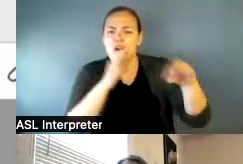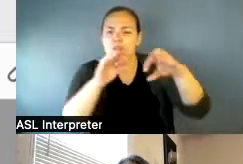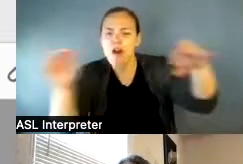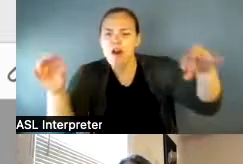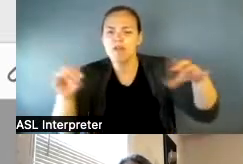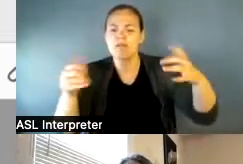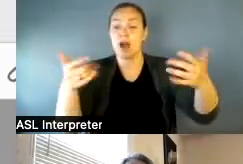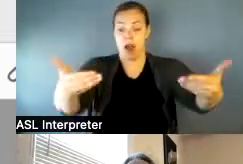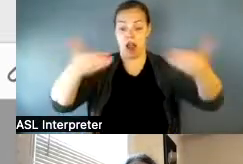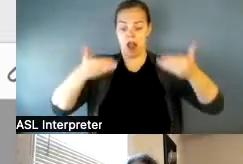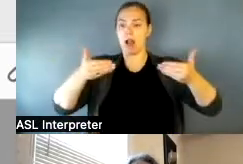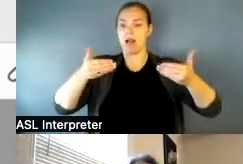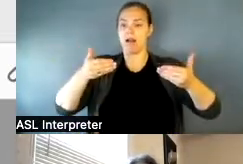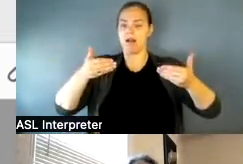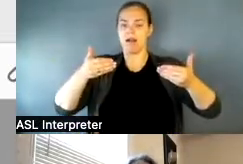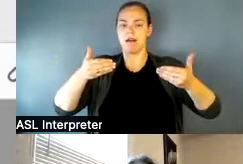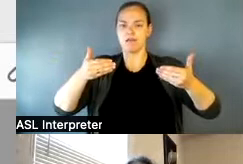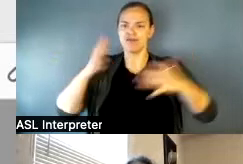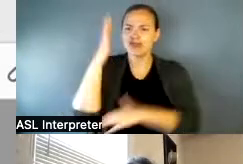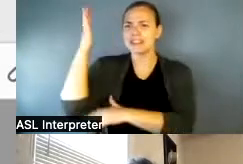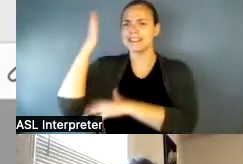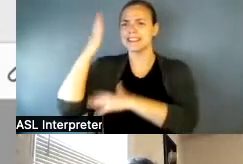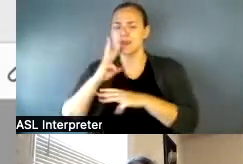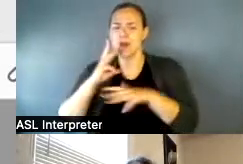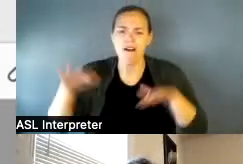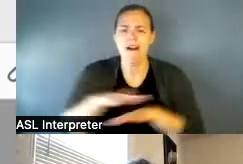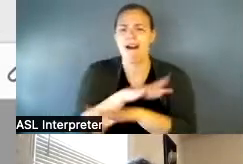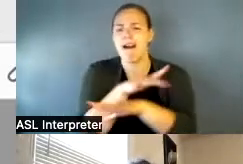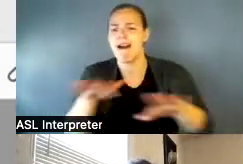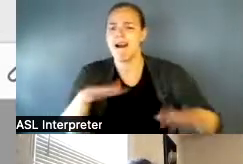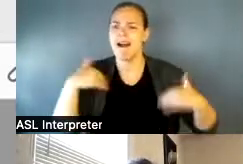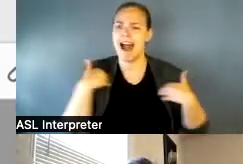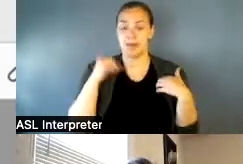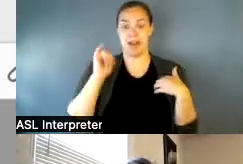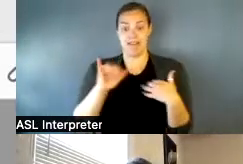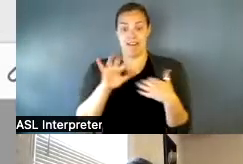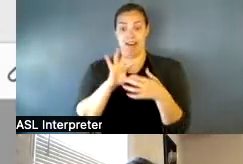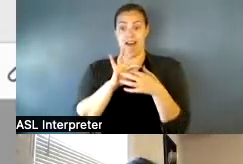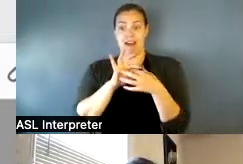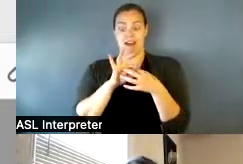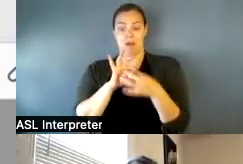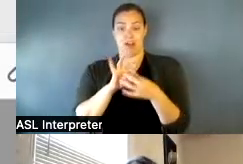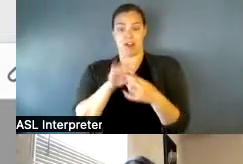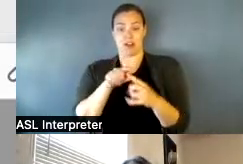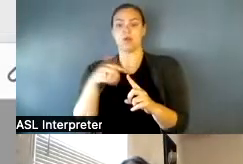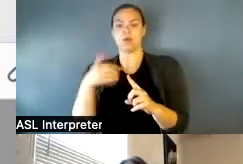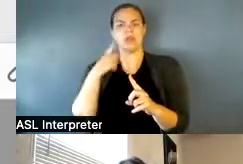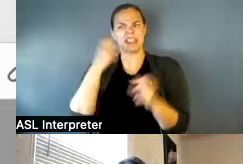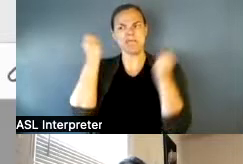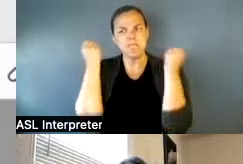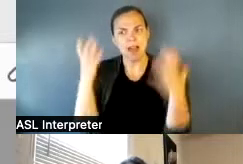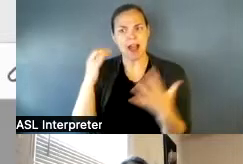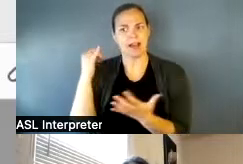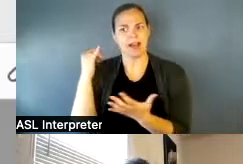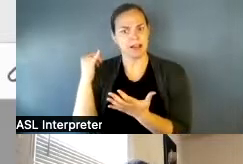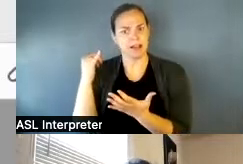in the foreground. And this is the type of relationship that seems to be very dominant in the types of paintings that the Fryes